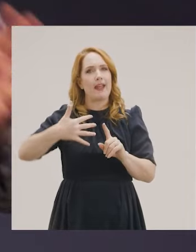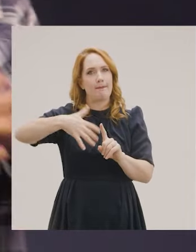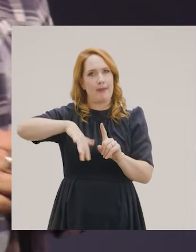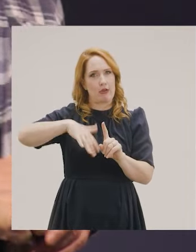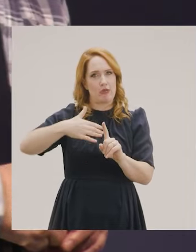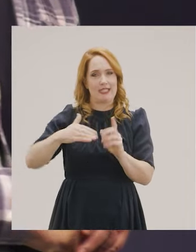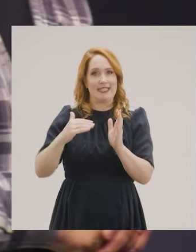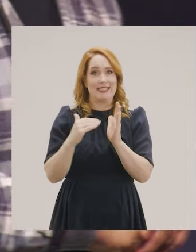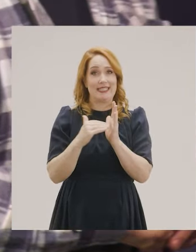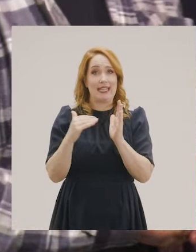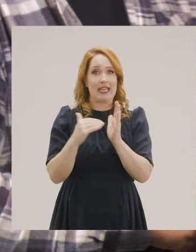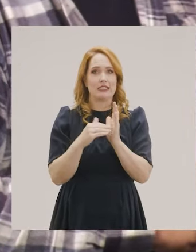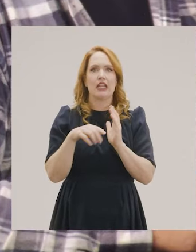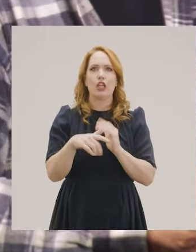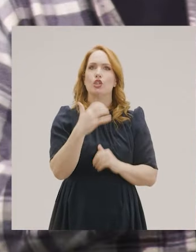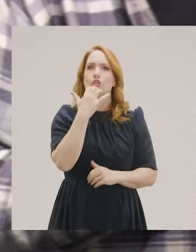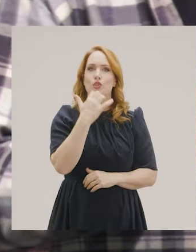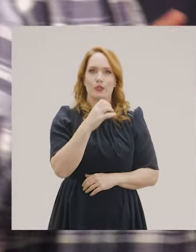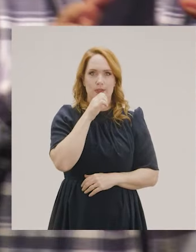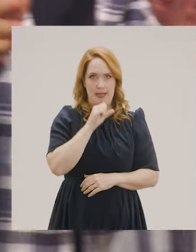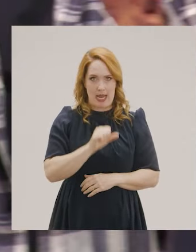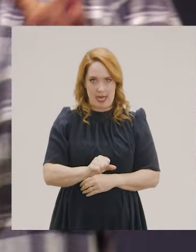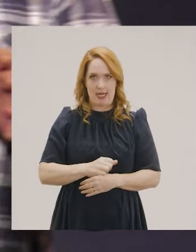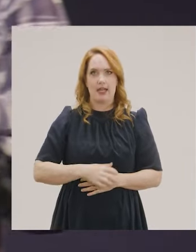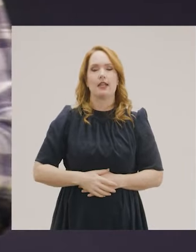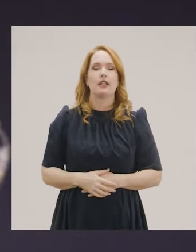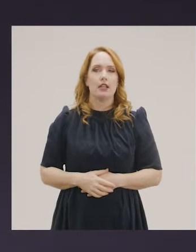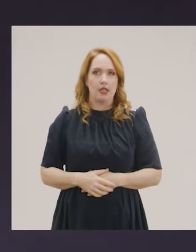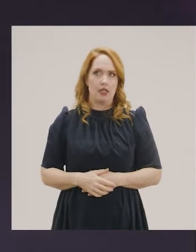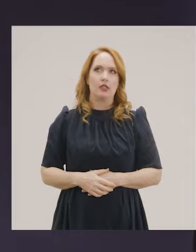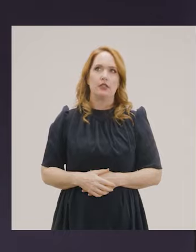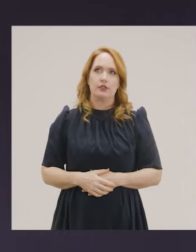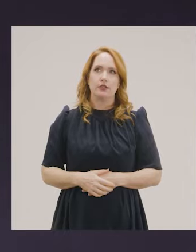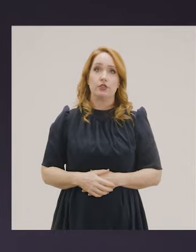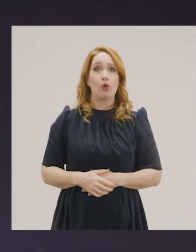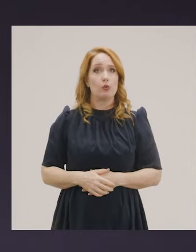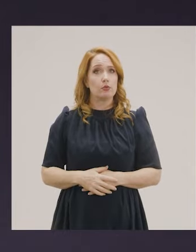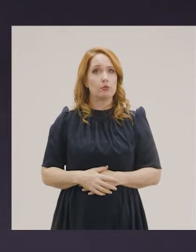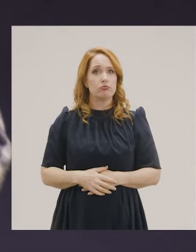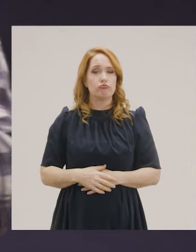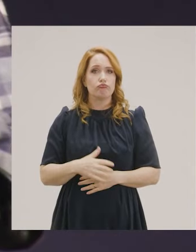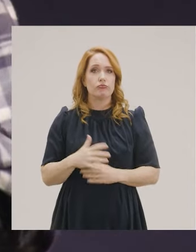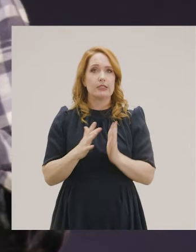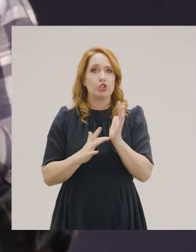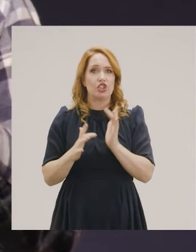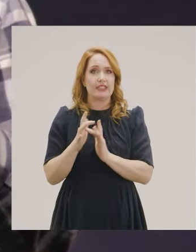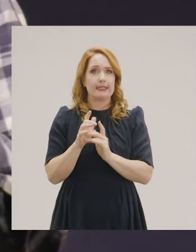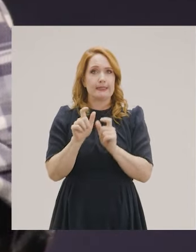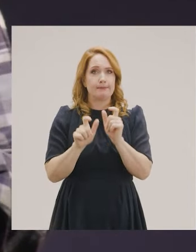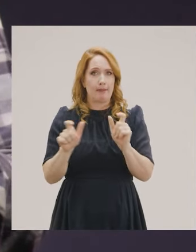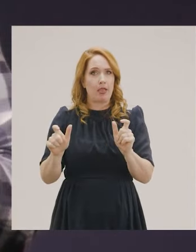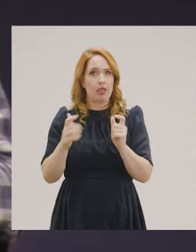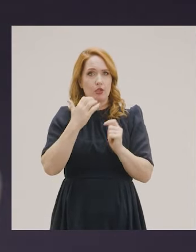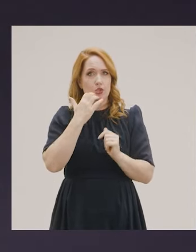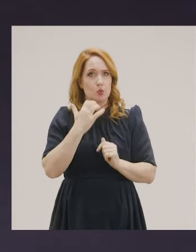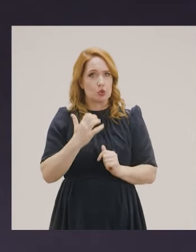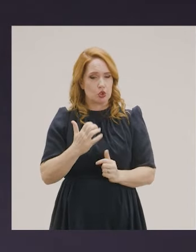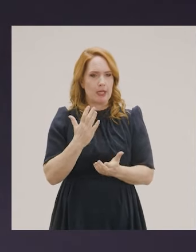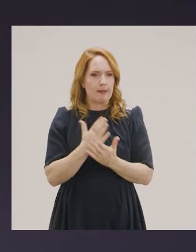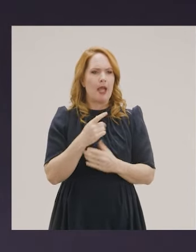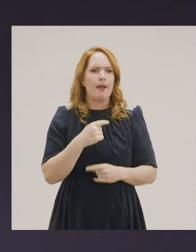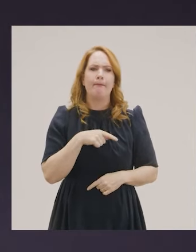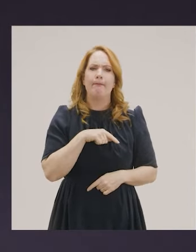to give you a little bit of context, Zacchaeus was a Jewish man. So he was one of Jesus' people. But there are